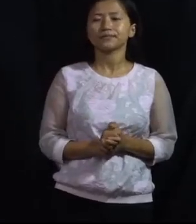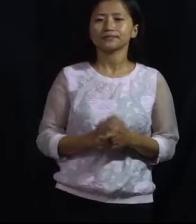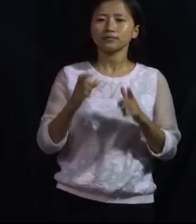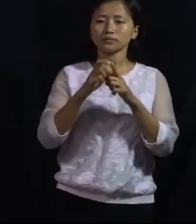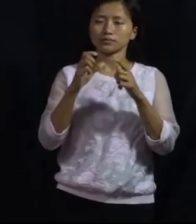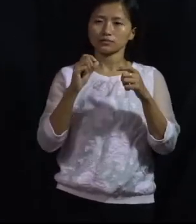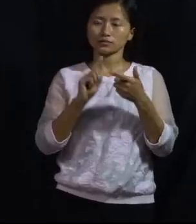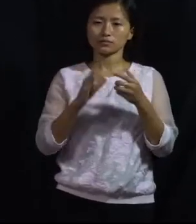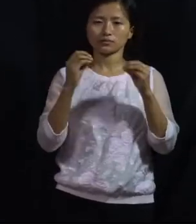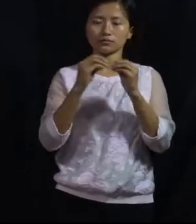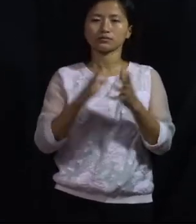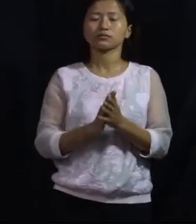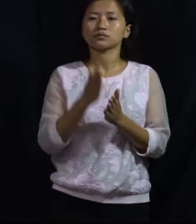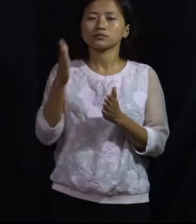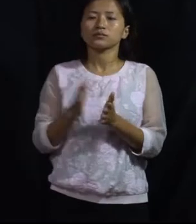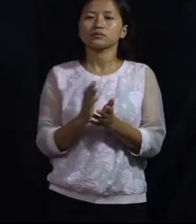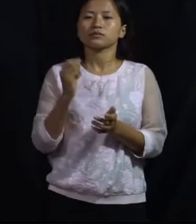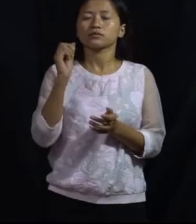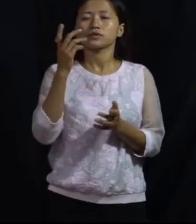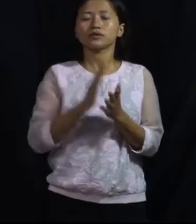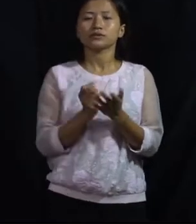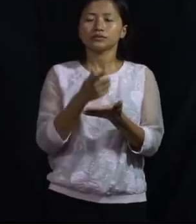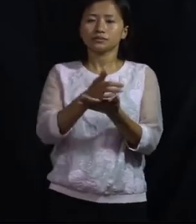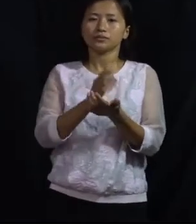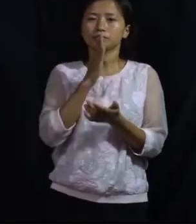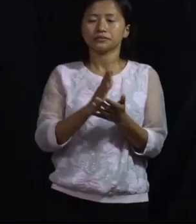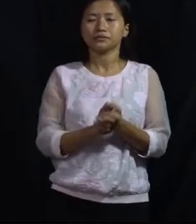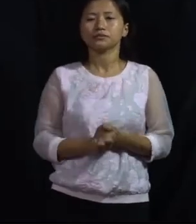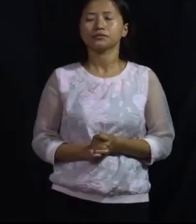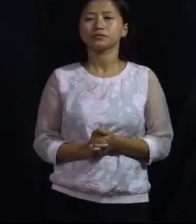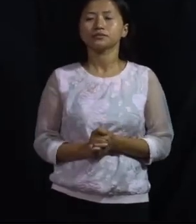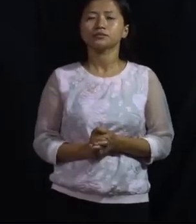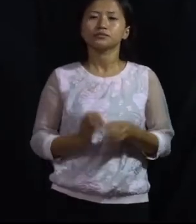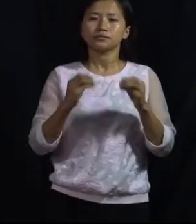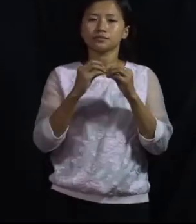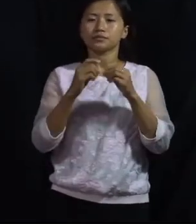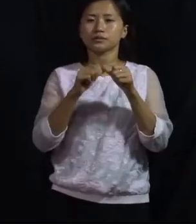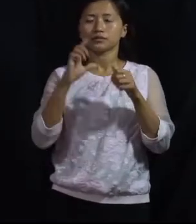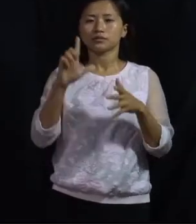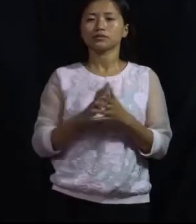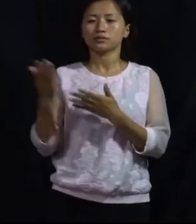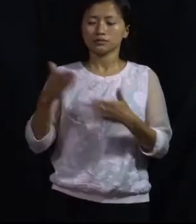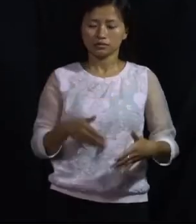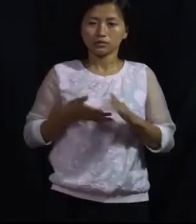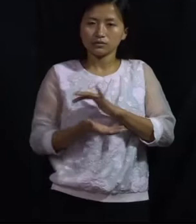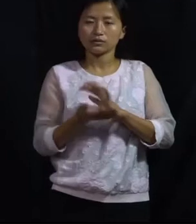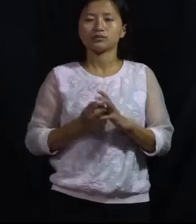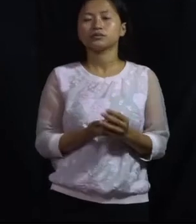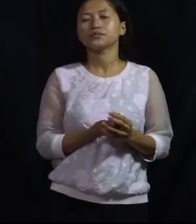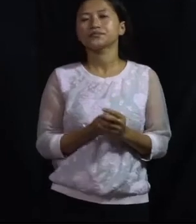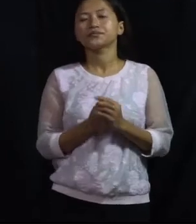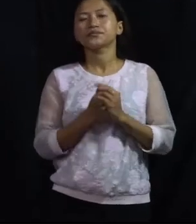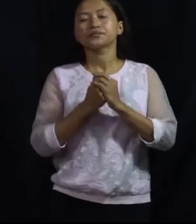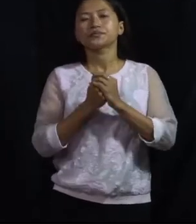side, this is the cash paid to B and also the balance carried down. Now the